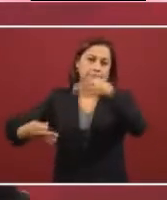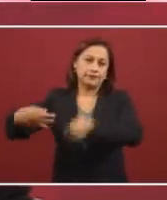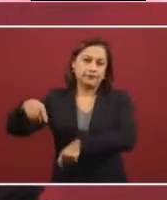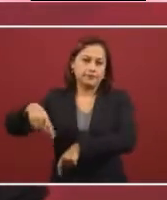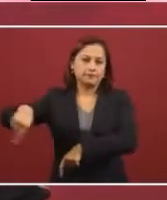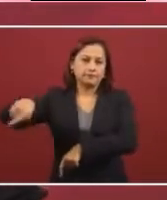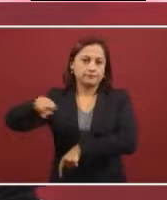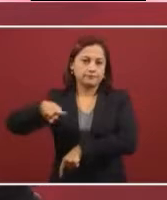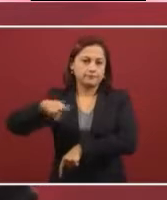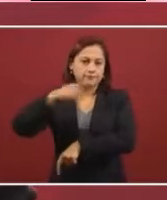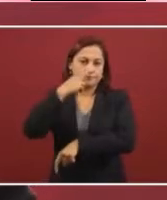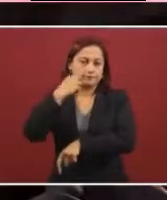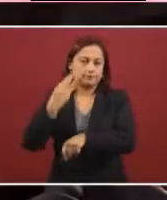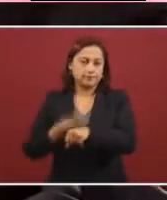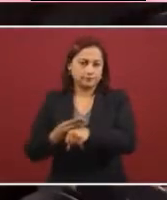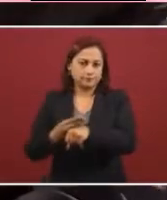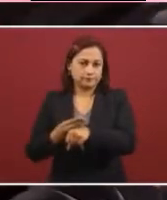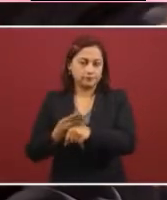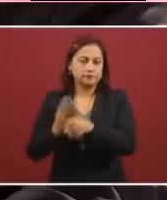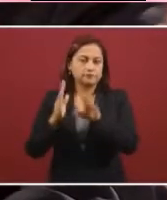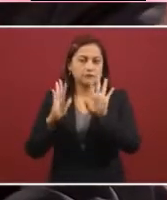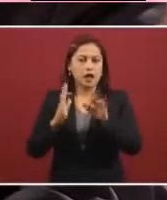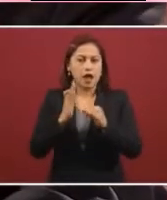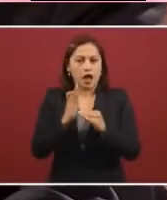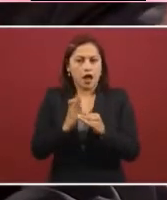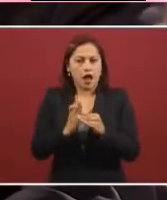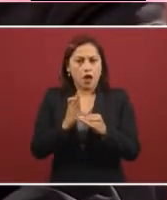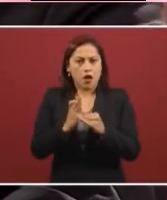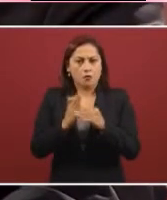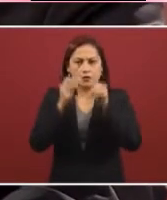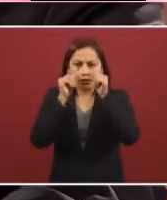attentive that there not be any